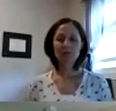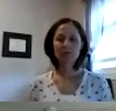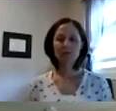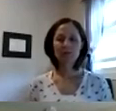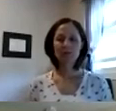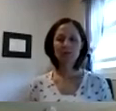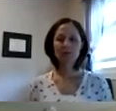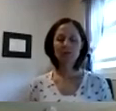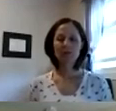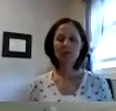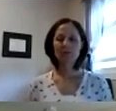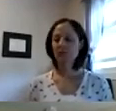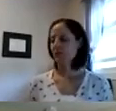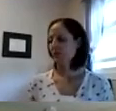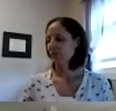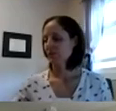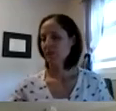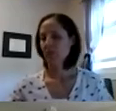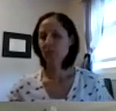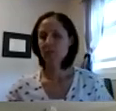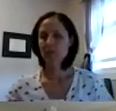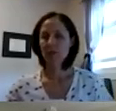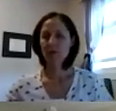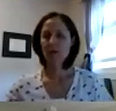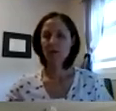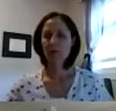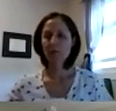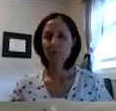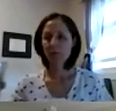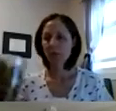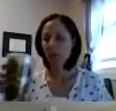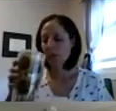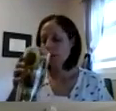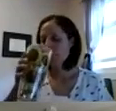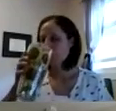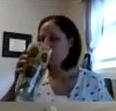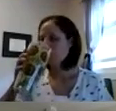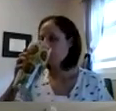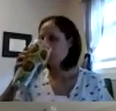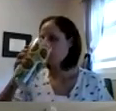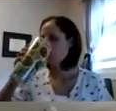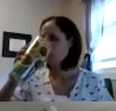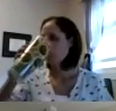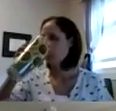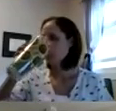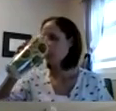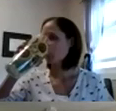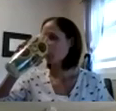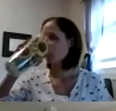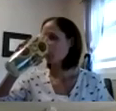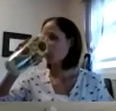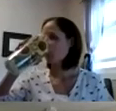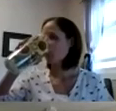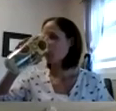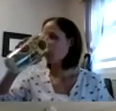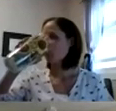specialist. And Sarah is going to be managing our touring artist program, as well as helping to co-coordinate our Art for